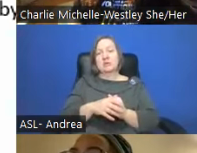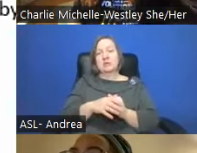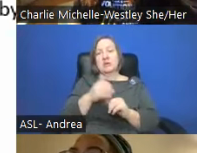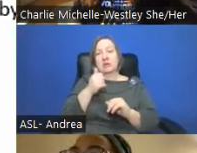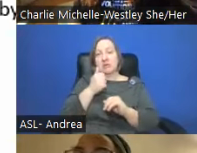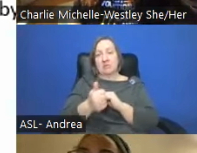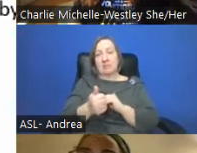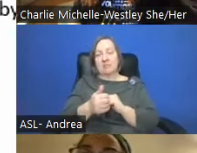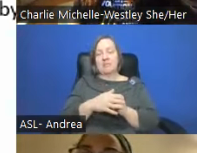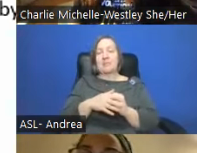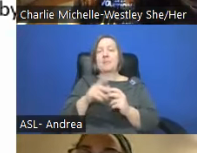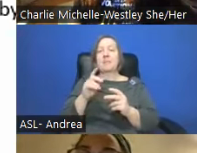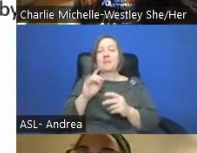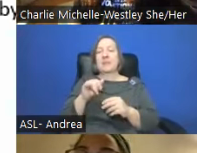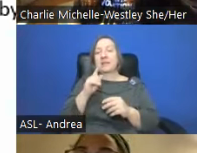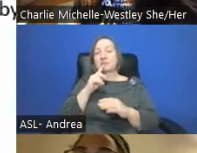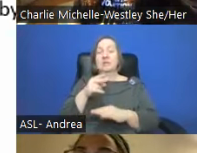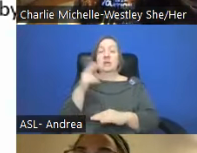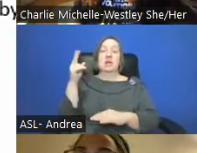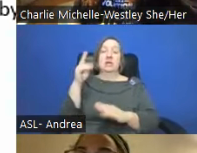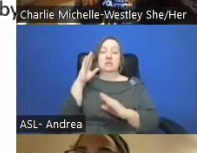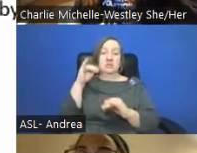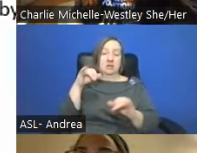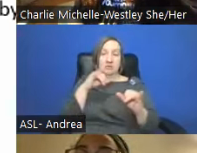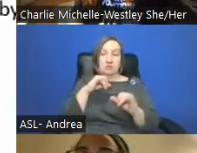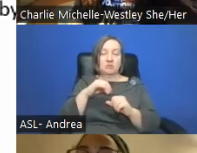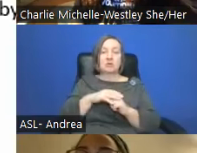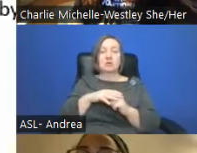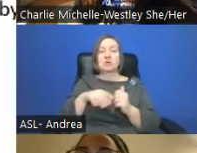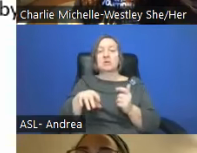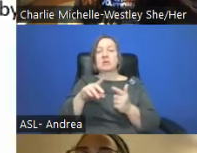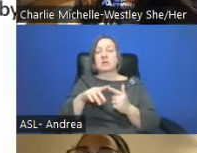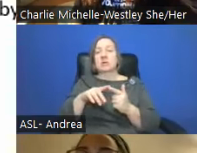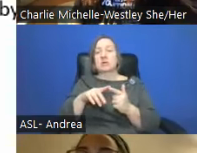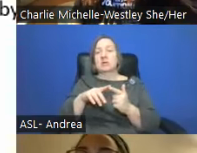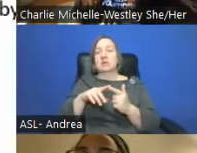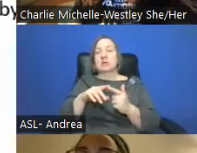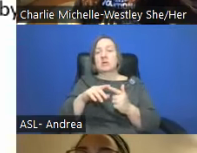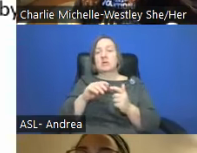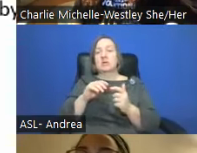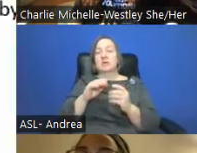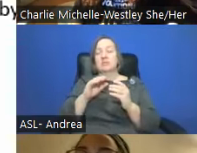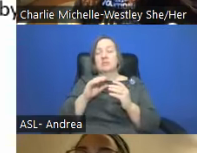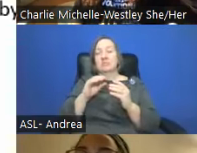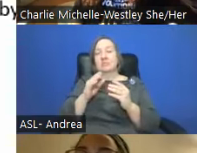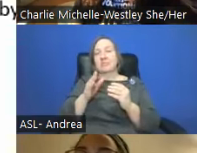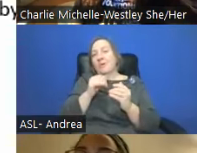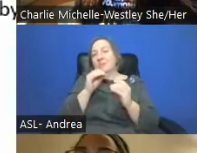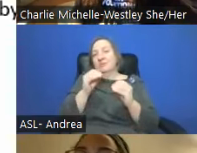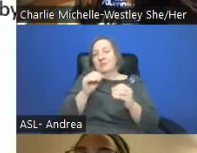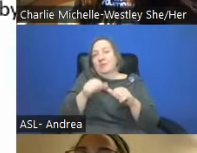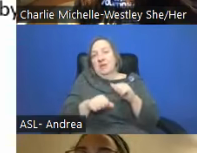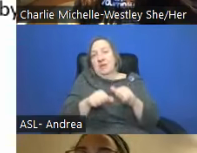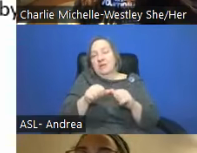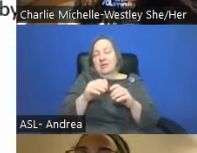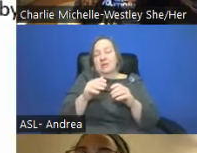allegation. That's a very high standard. And there's beyond a reasonable doubt, which is what they use in